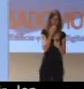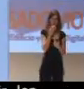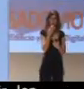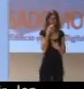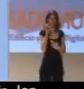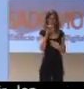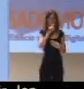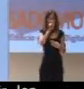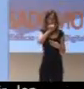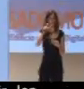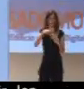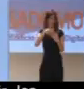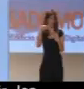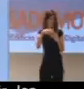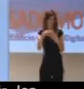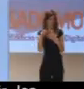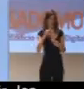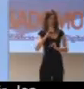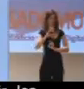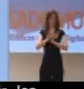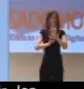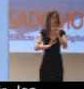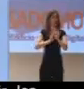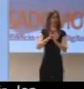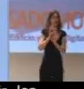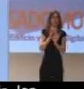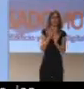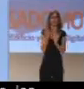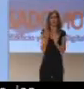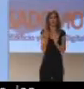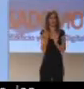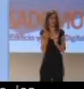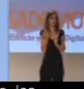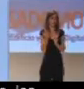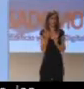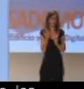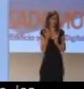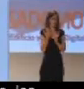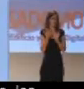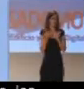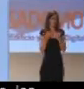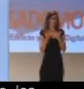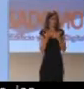public bodies, users, the